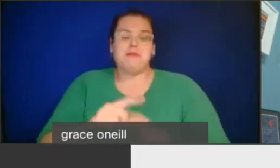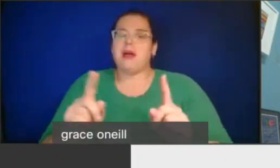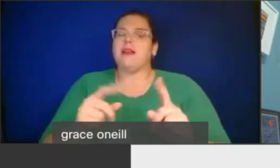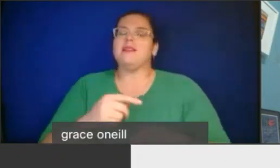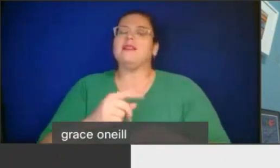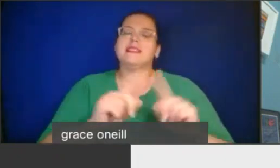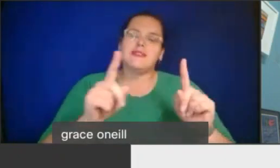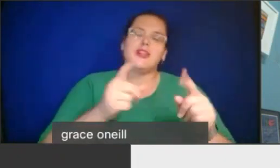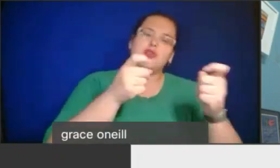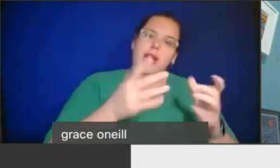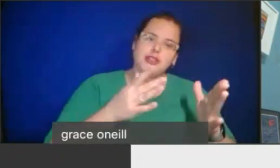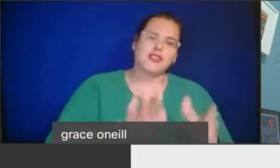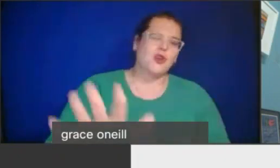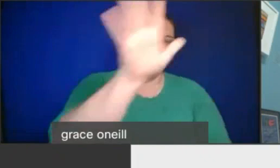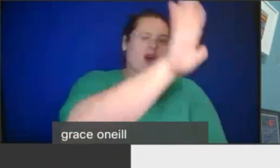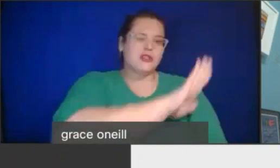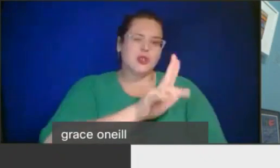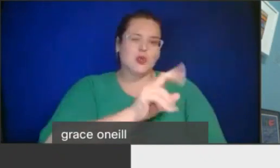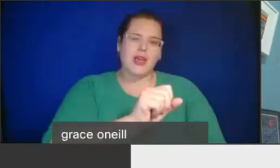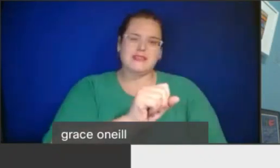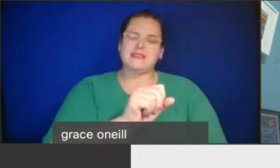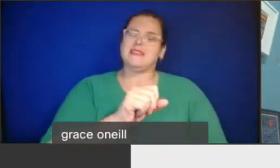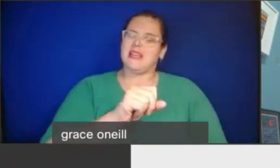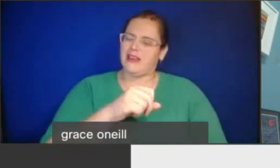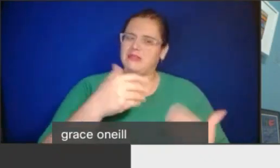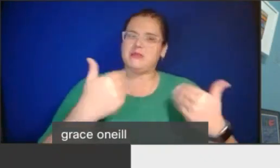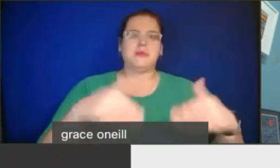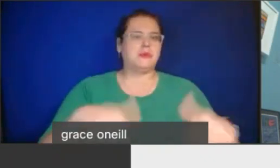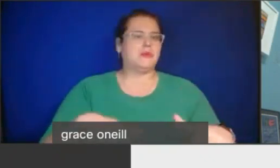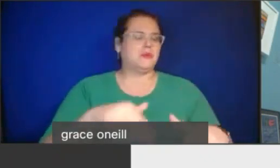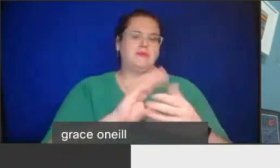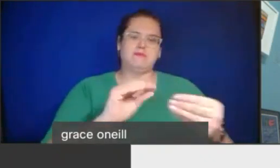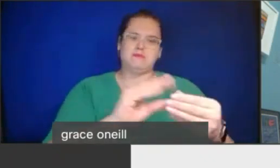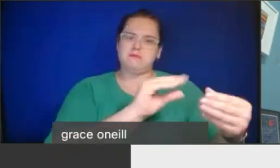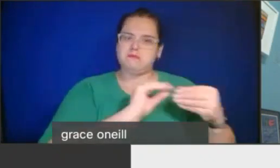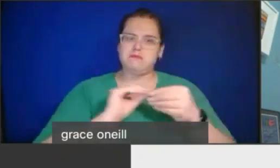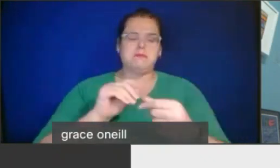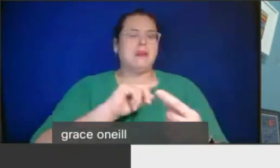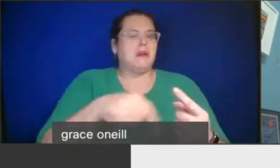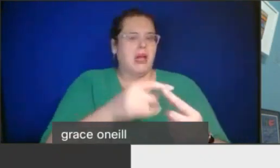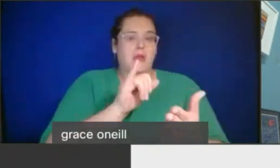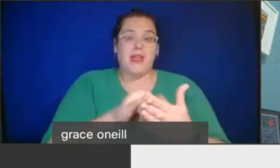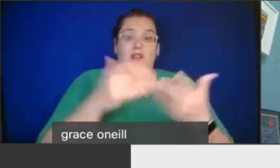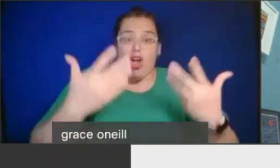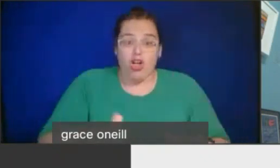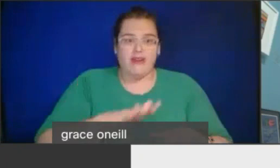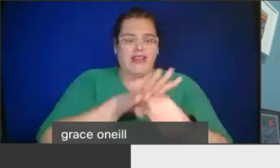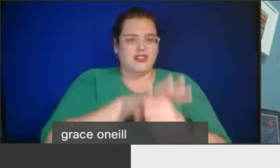country about what a strain this is putting on an already strained system. So thank you for all your hard work.